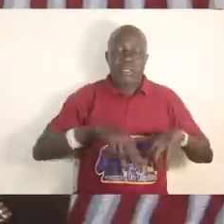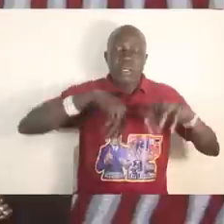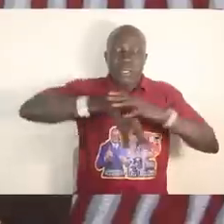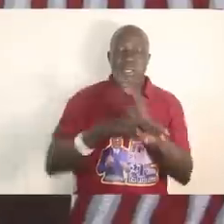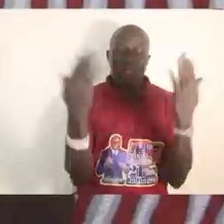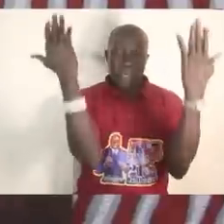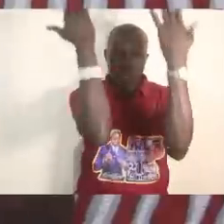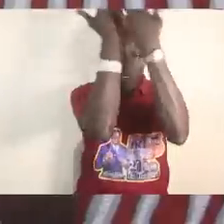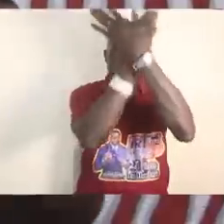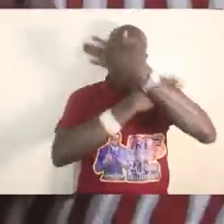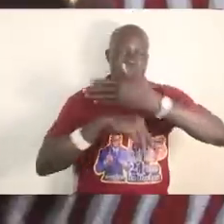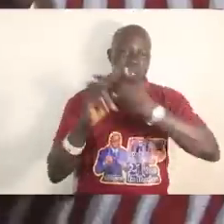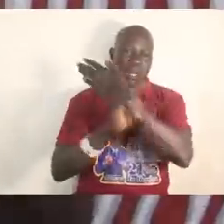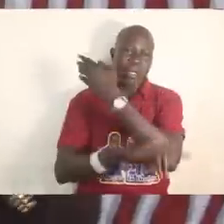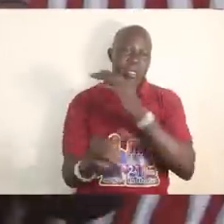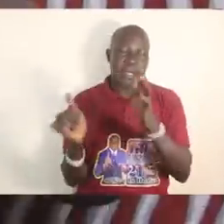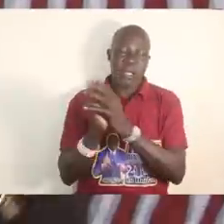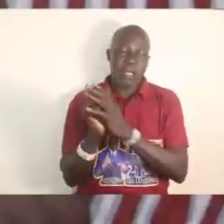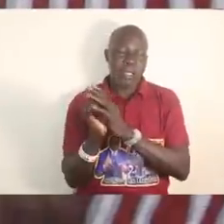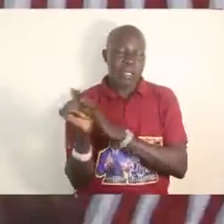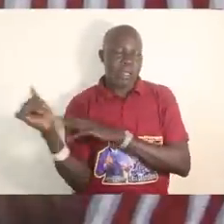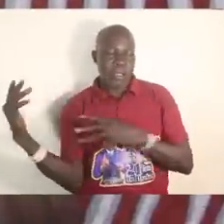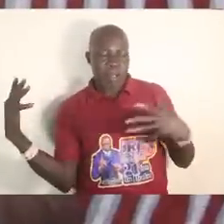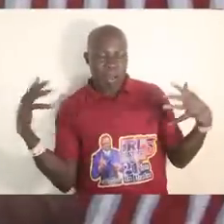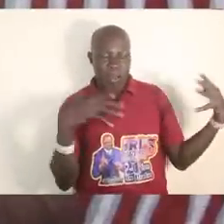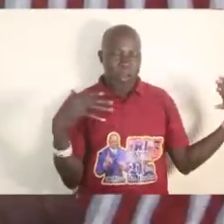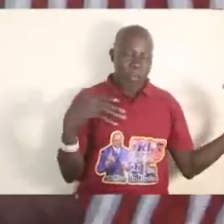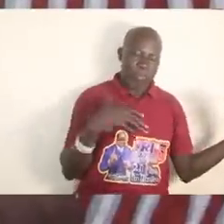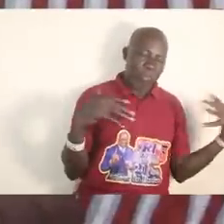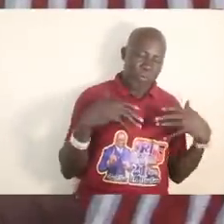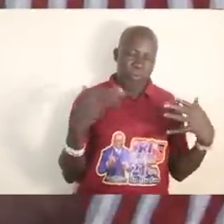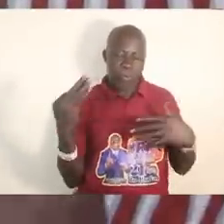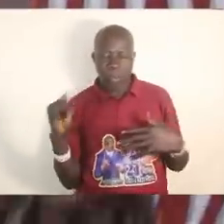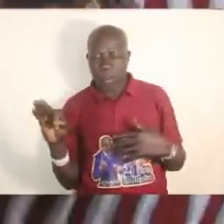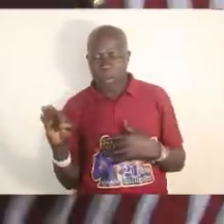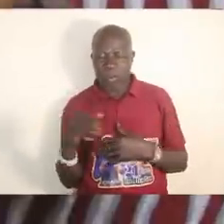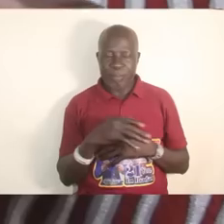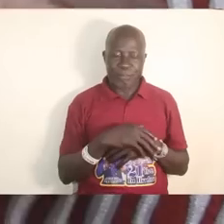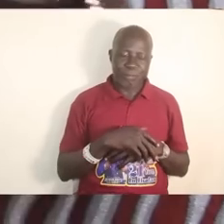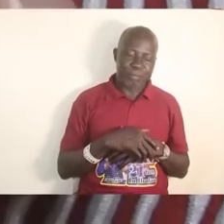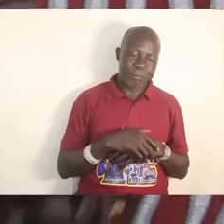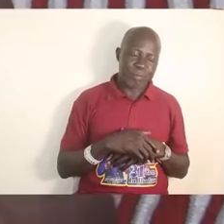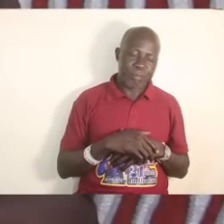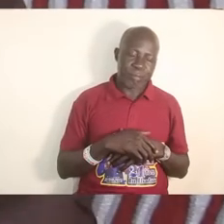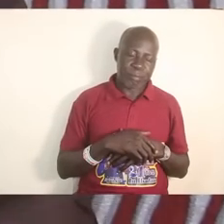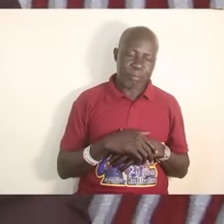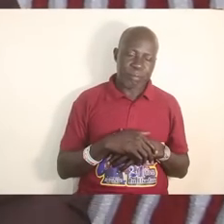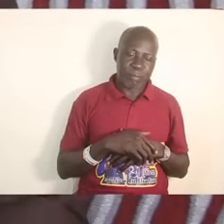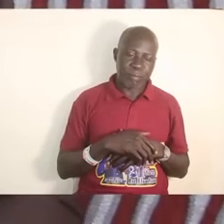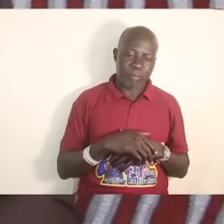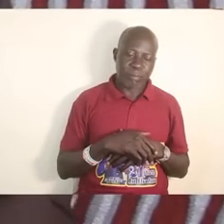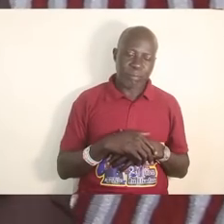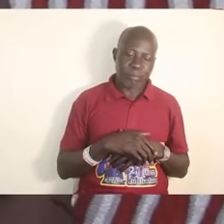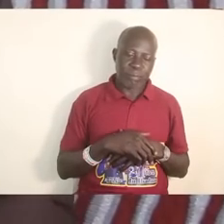Yes. Ati ni ojiji ku. Ati ni ojiji ku. Ti a de ninu iponju ati ni irin. Ti a de ninu iponju ta fi rin